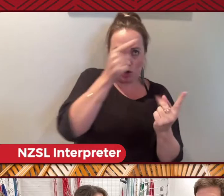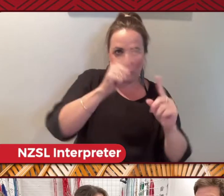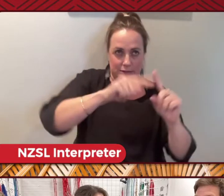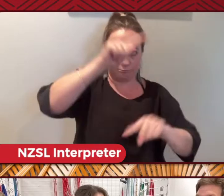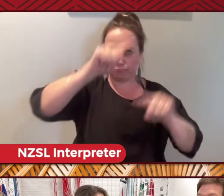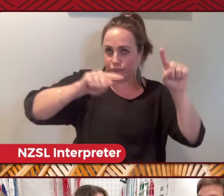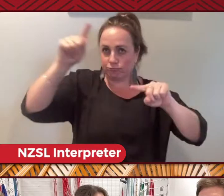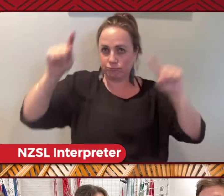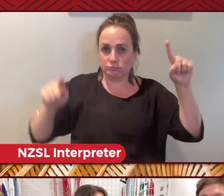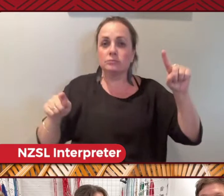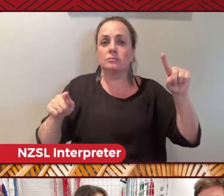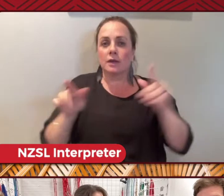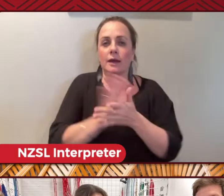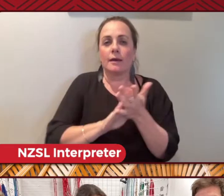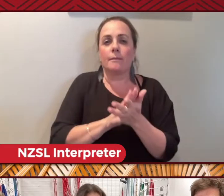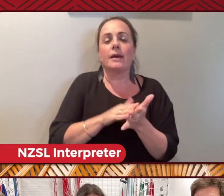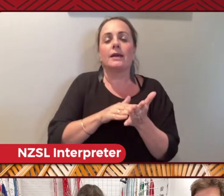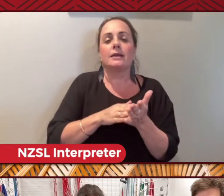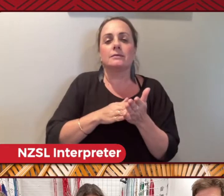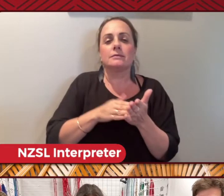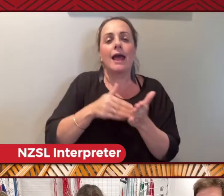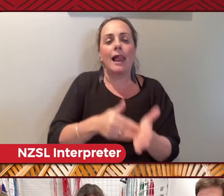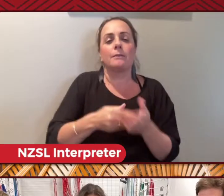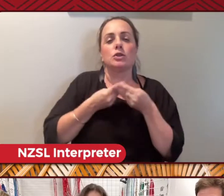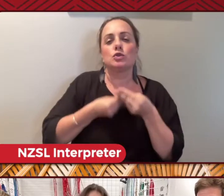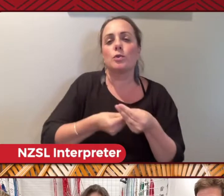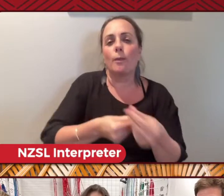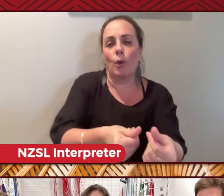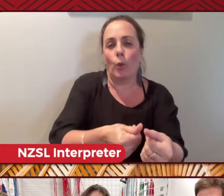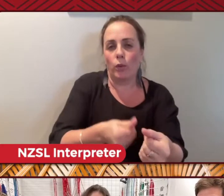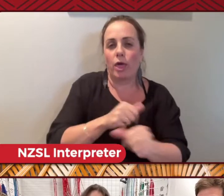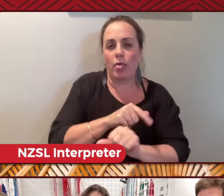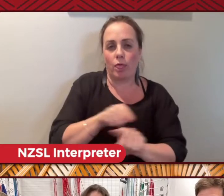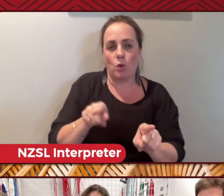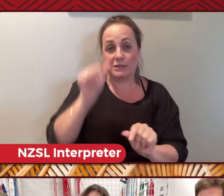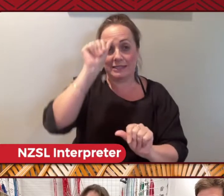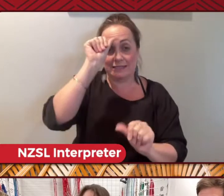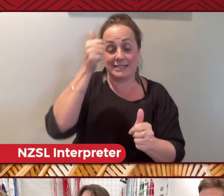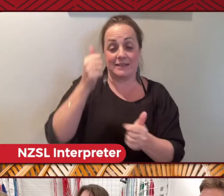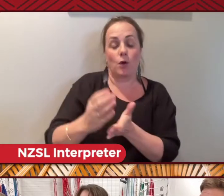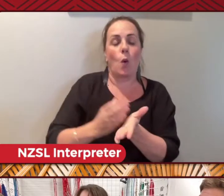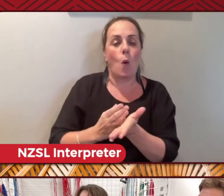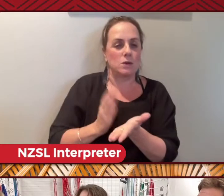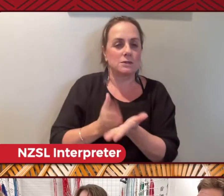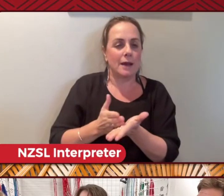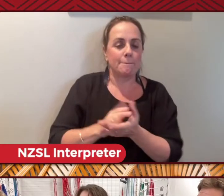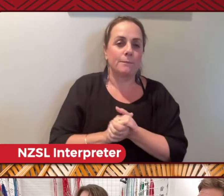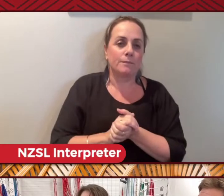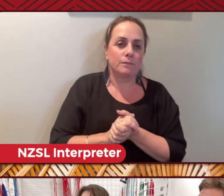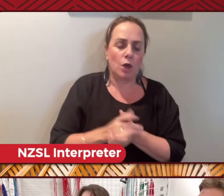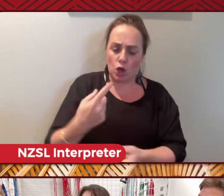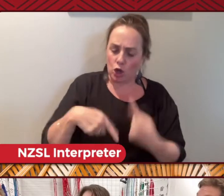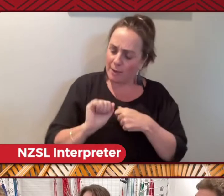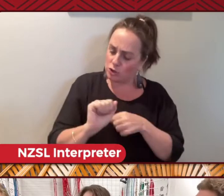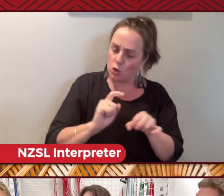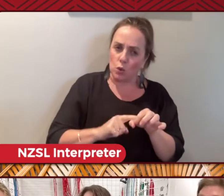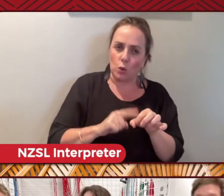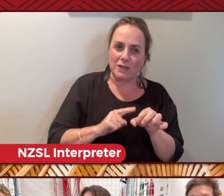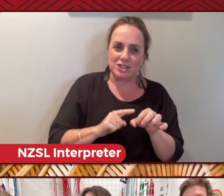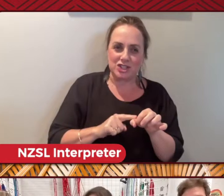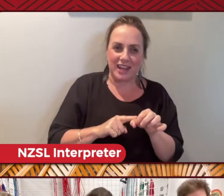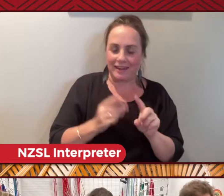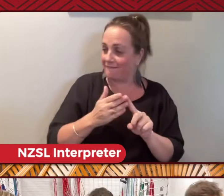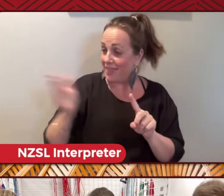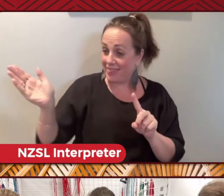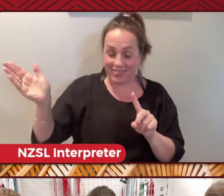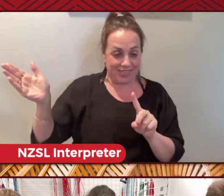ease of running an intensive. Yeah. But to go back to your question, because I think we've all demonstrated, like the